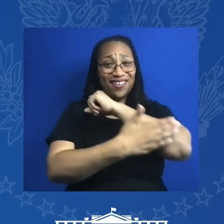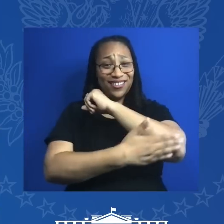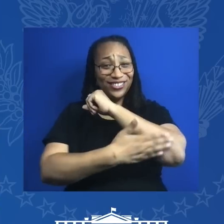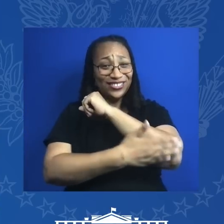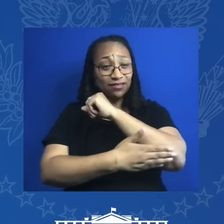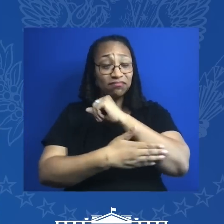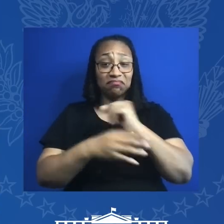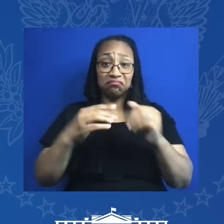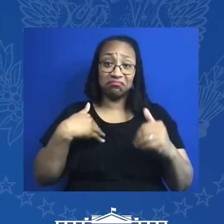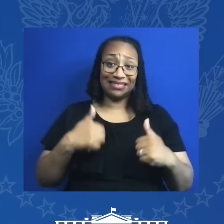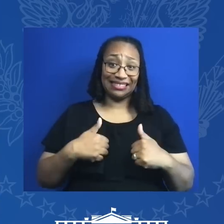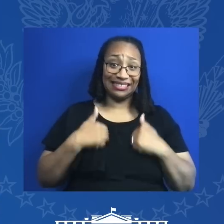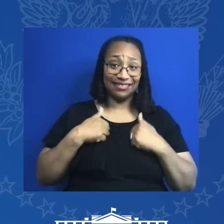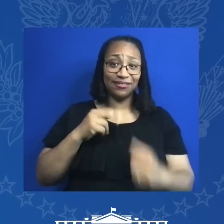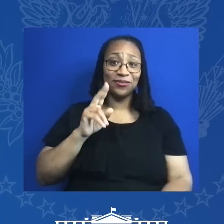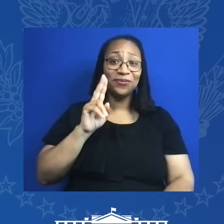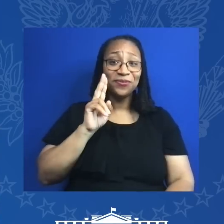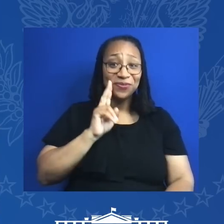12-year-old Jocelyn,